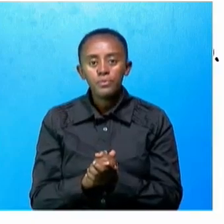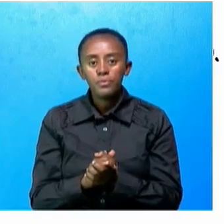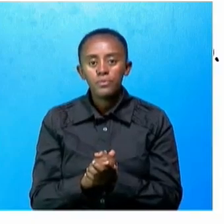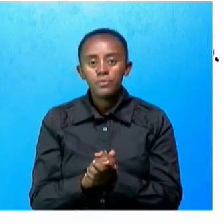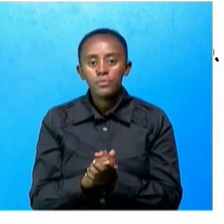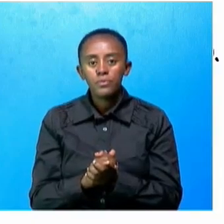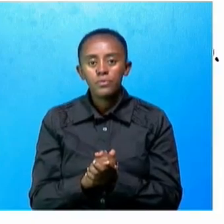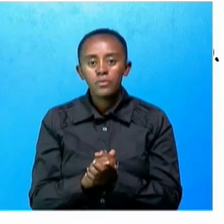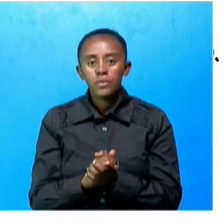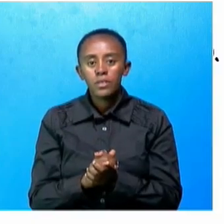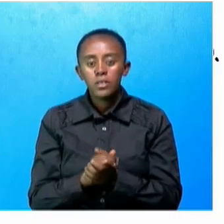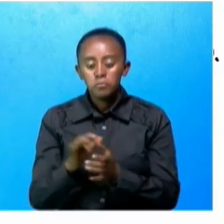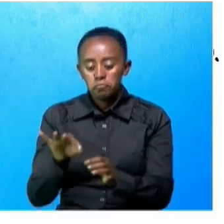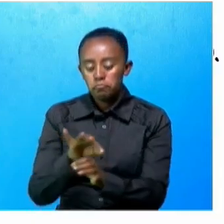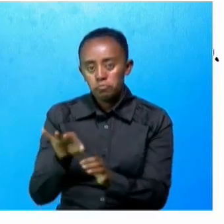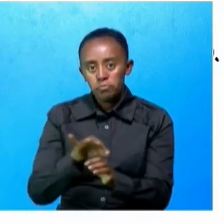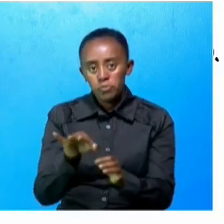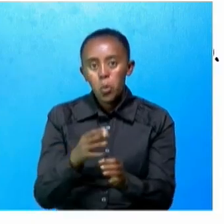cooking